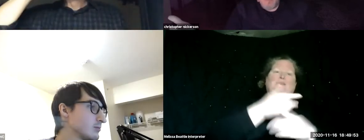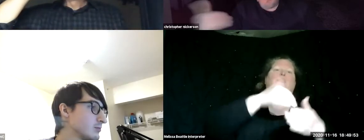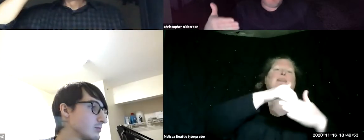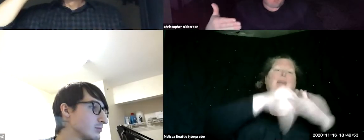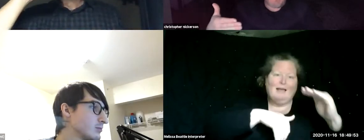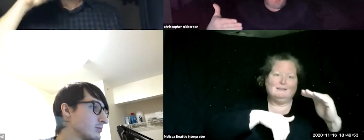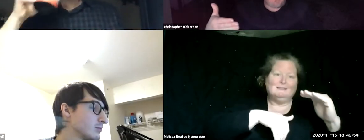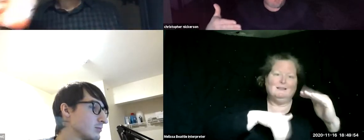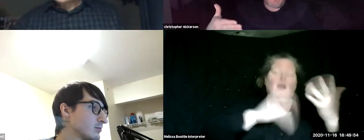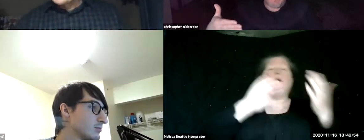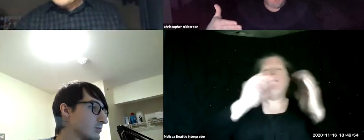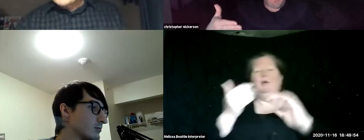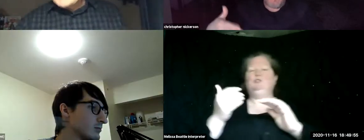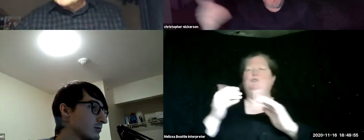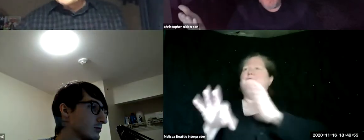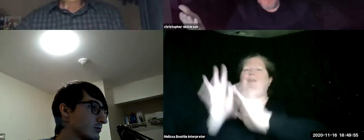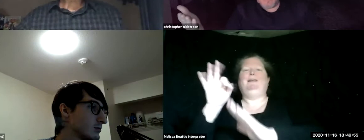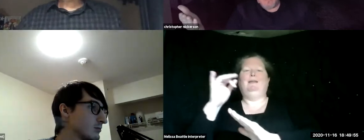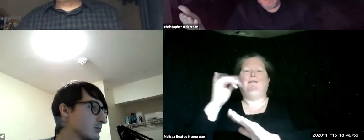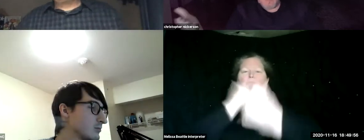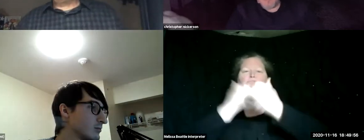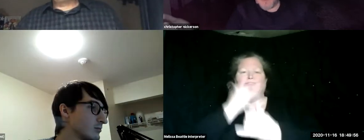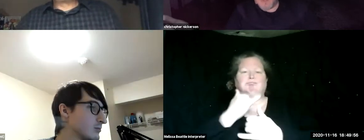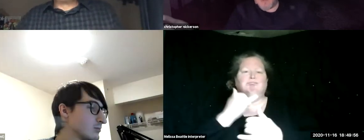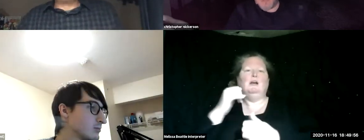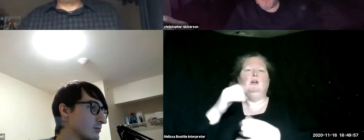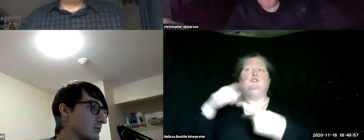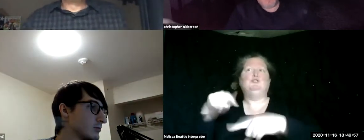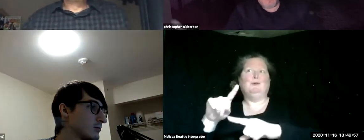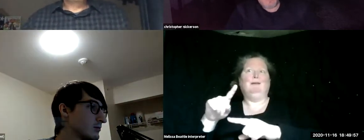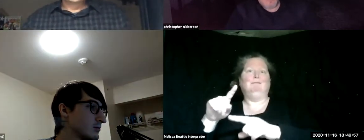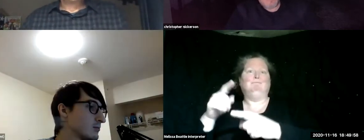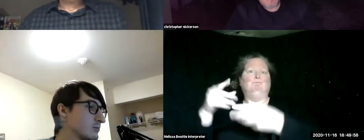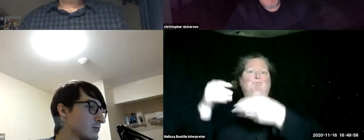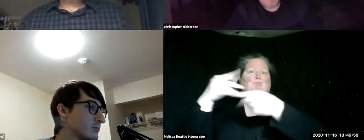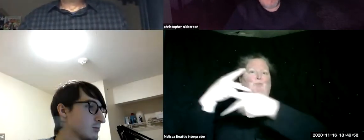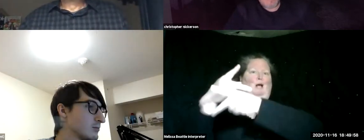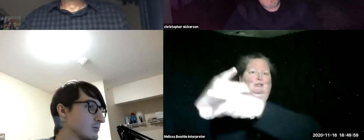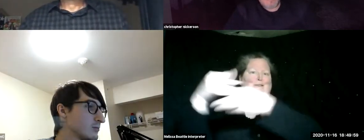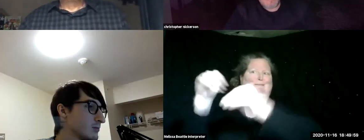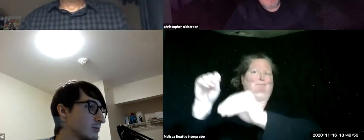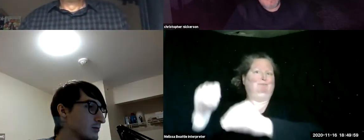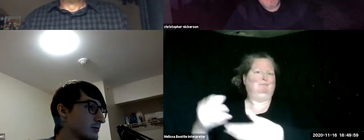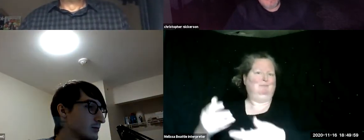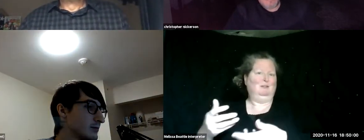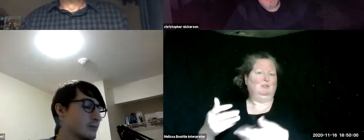you want to spend 100 times less and do the secure stuff? Or do you want to wait until it gets popped and spend 100 times more?